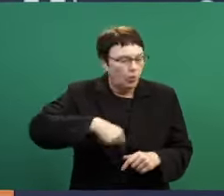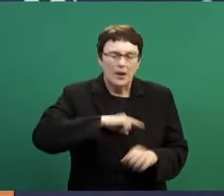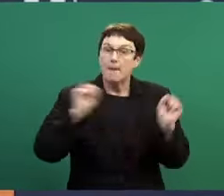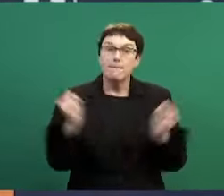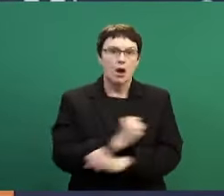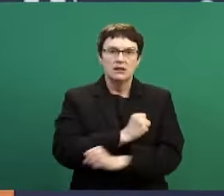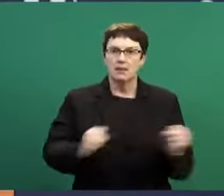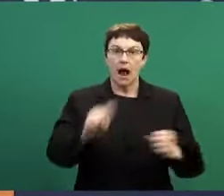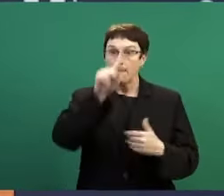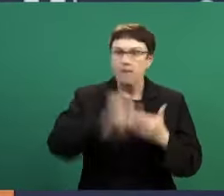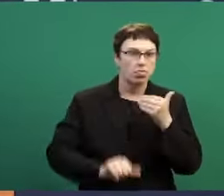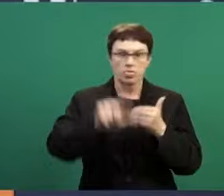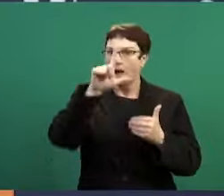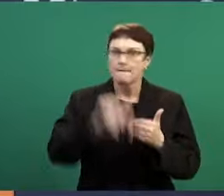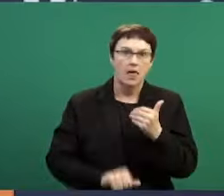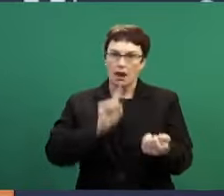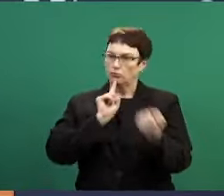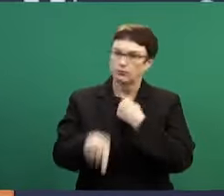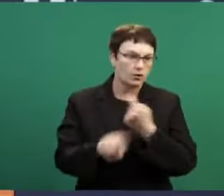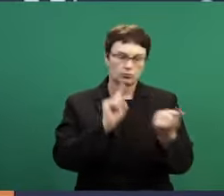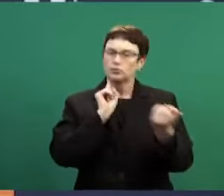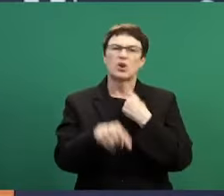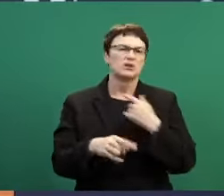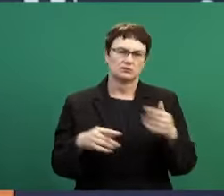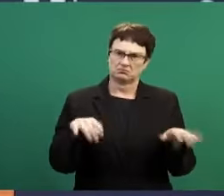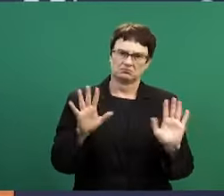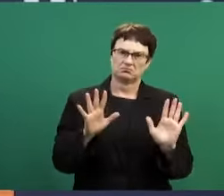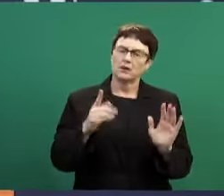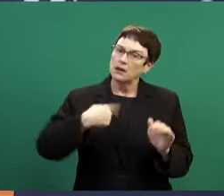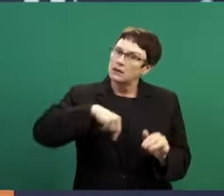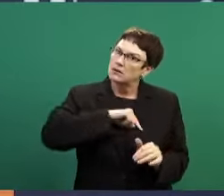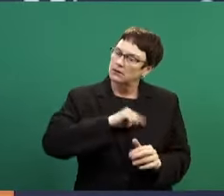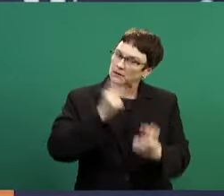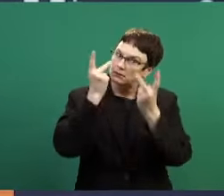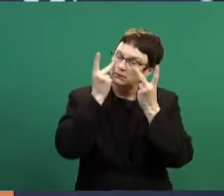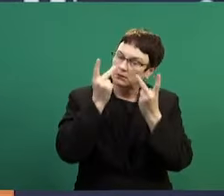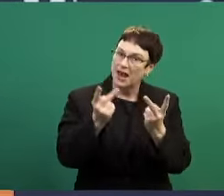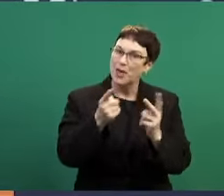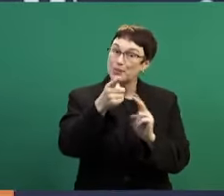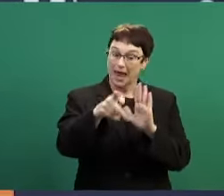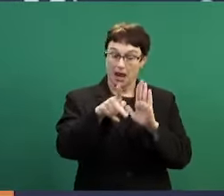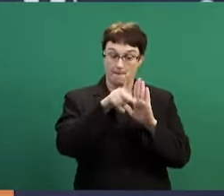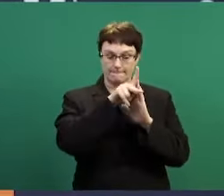to what you see within